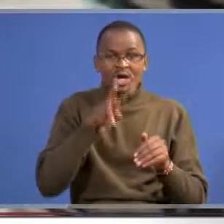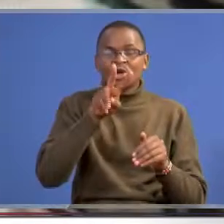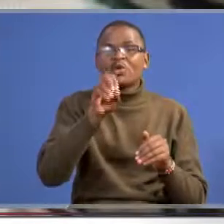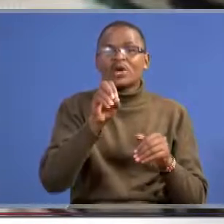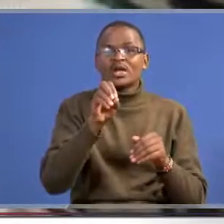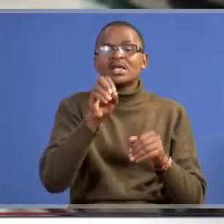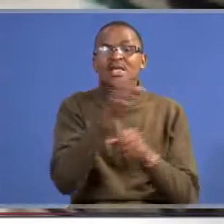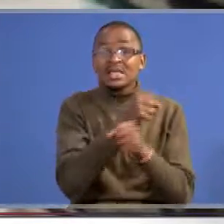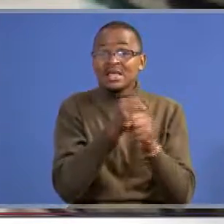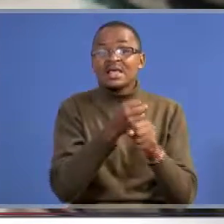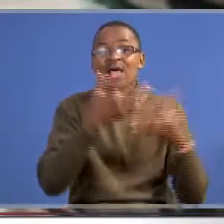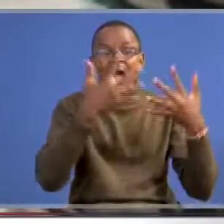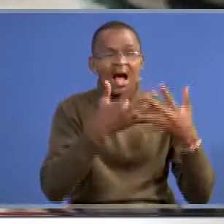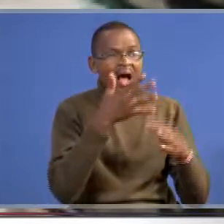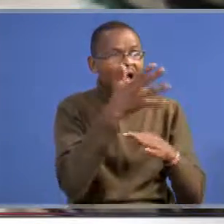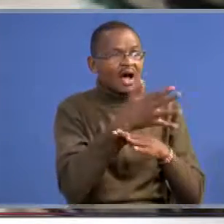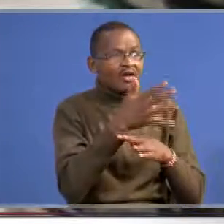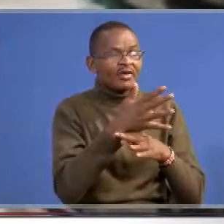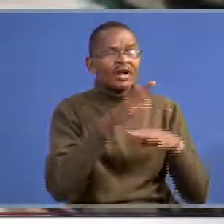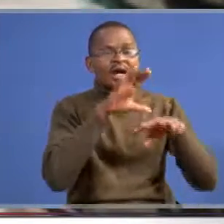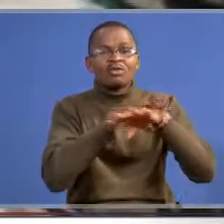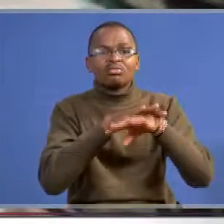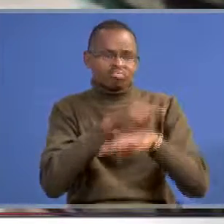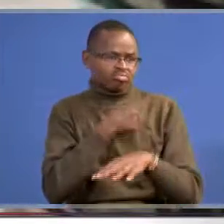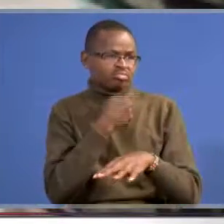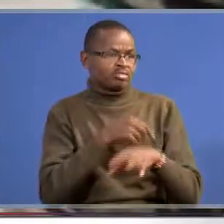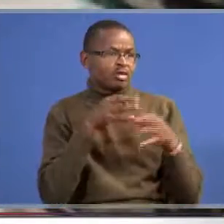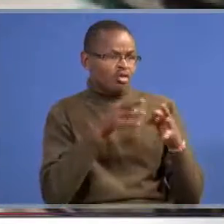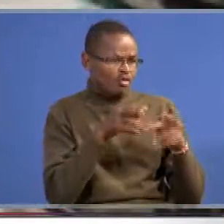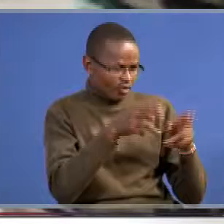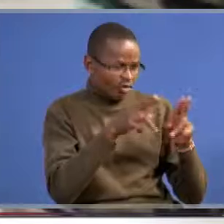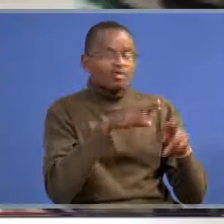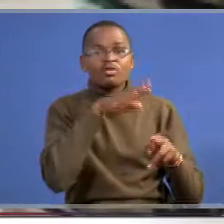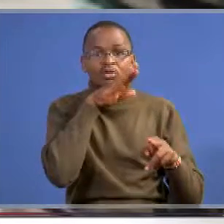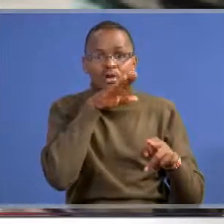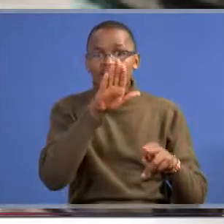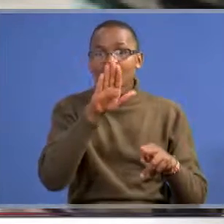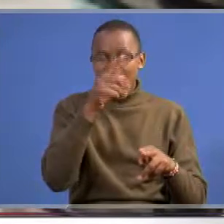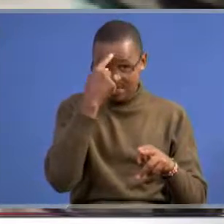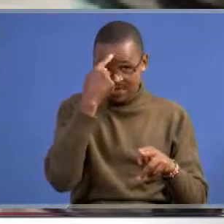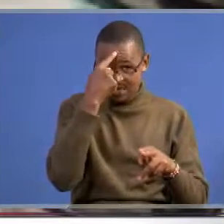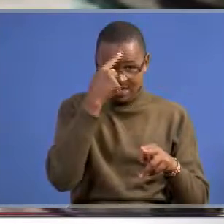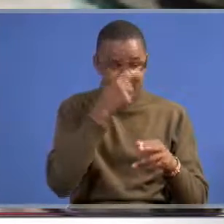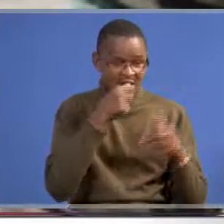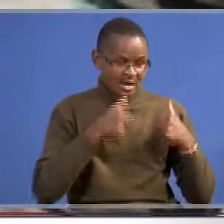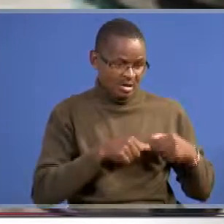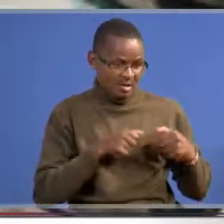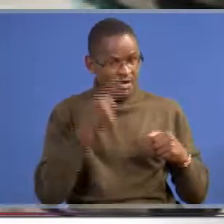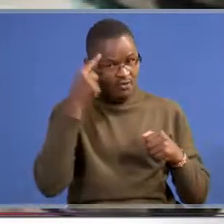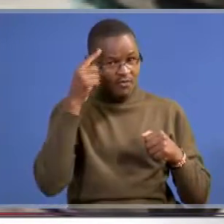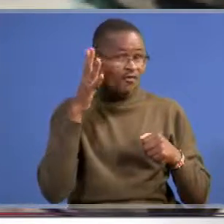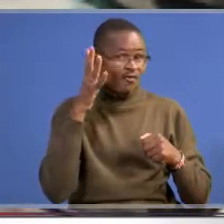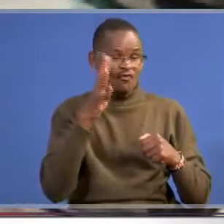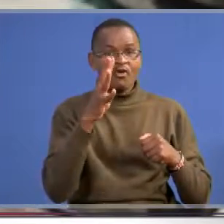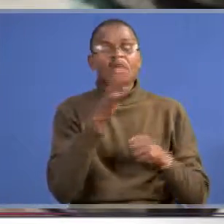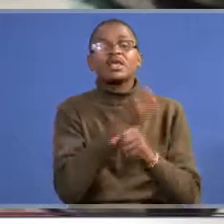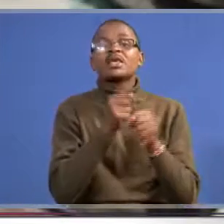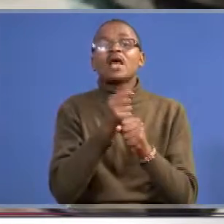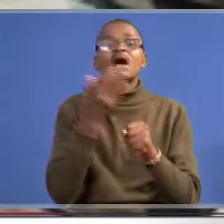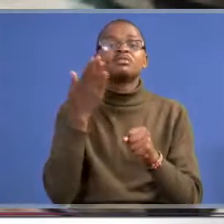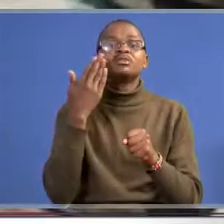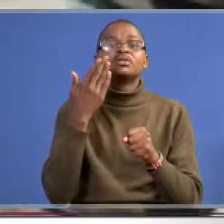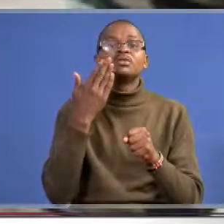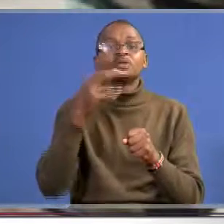years imprisonment after she was found guilty of shooting dead her Indian boyfriend in the bedroom 4 years ago.